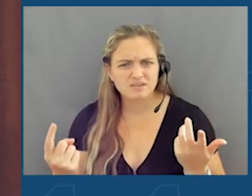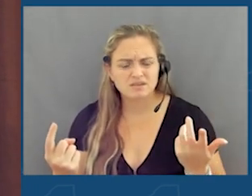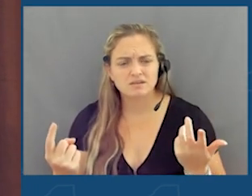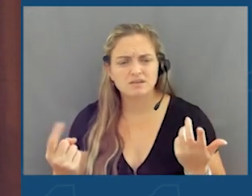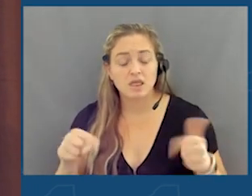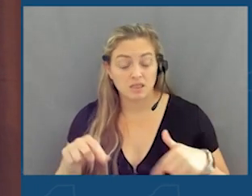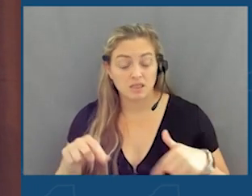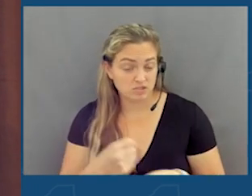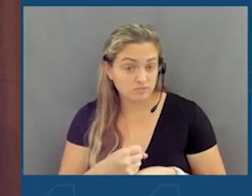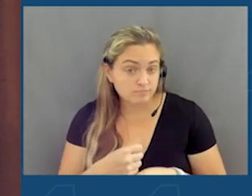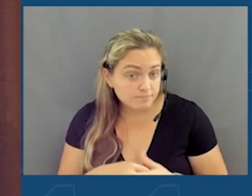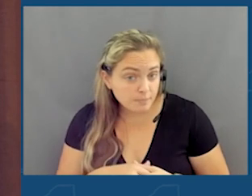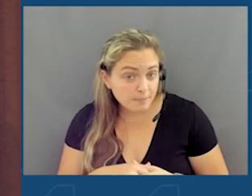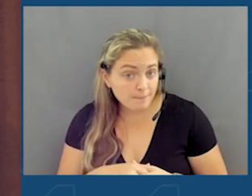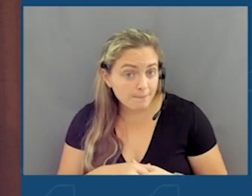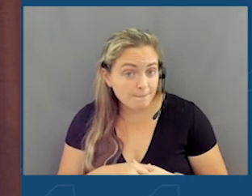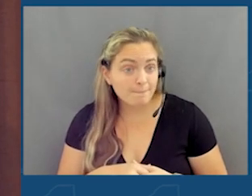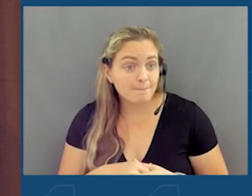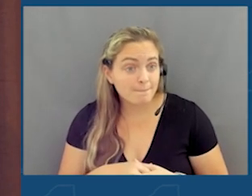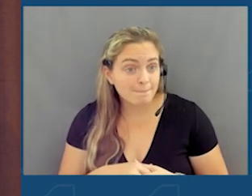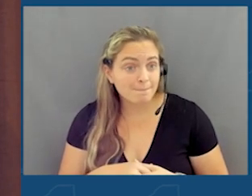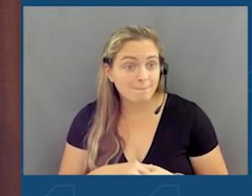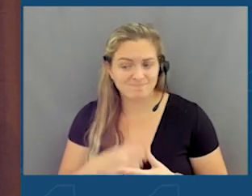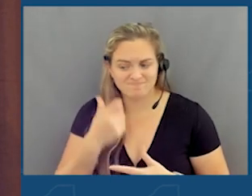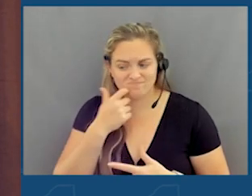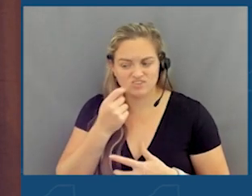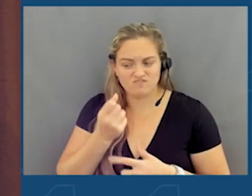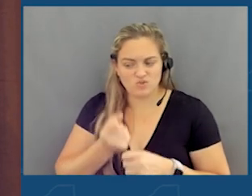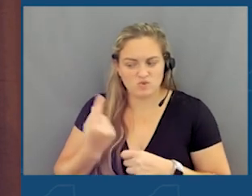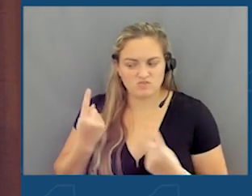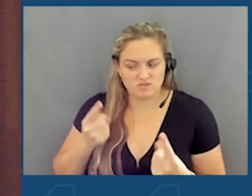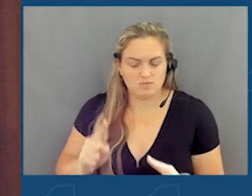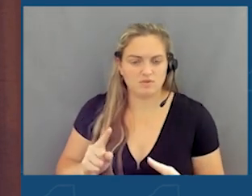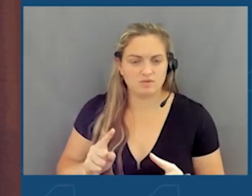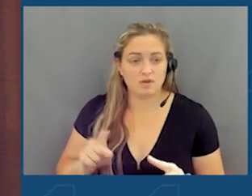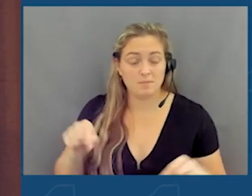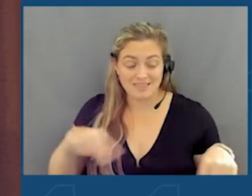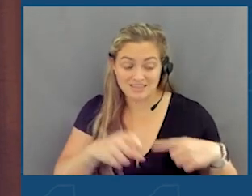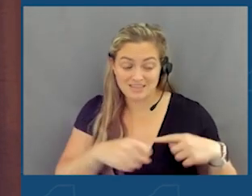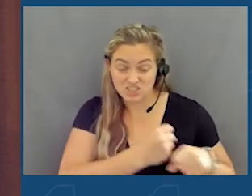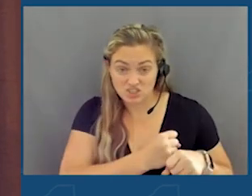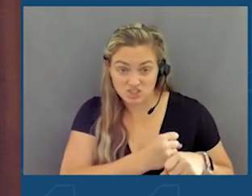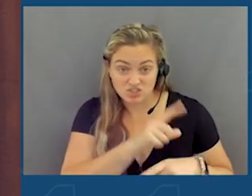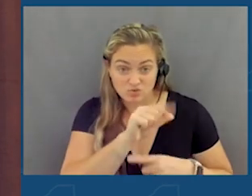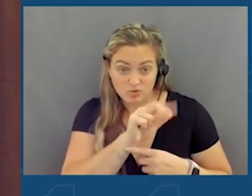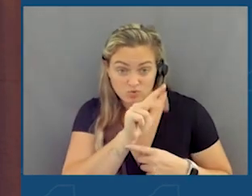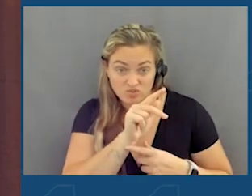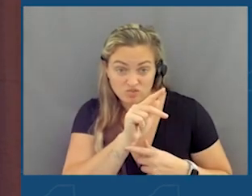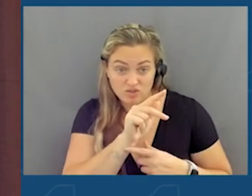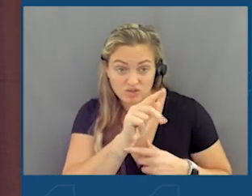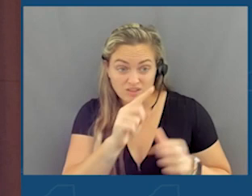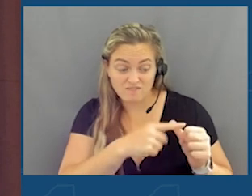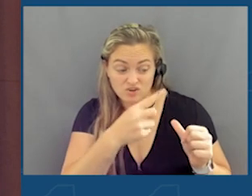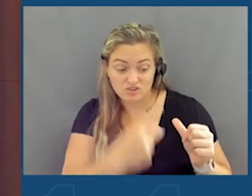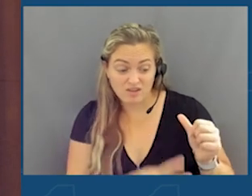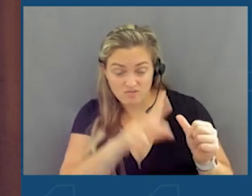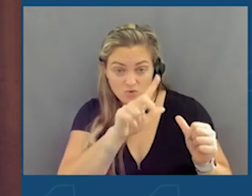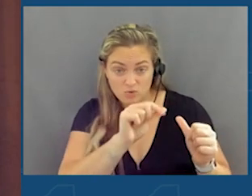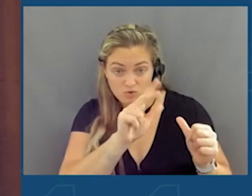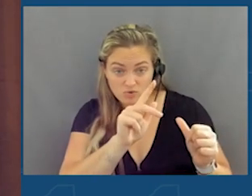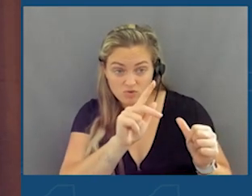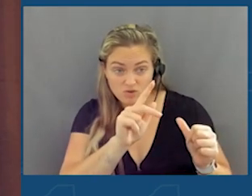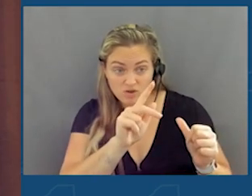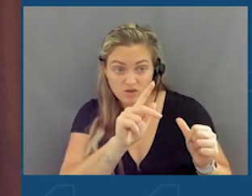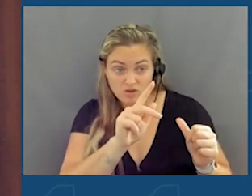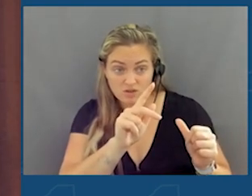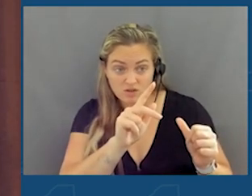year, that was over the last few years. This year alone, the first half of 2023, we are